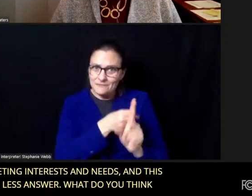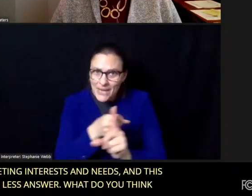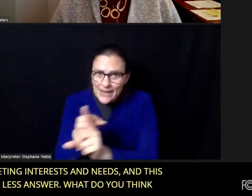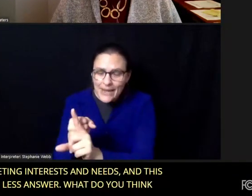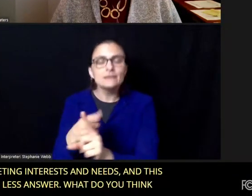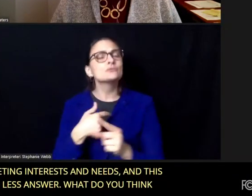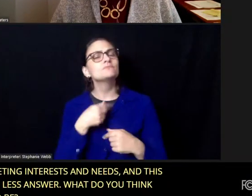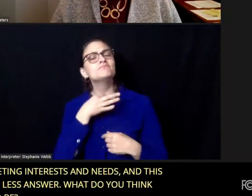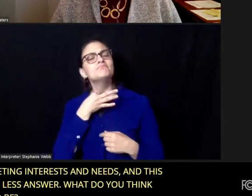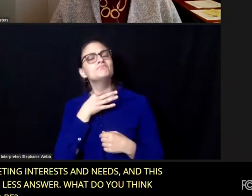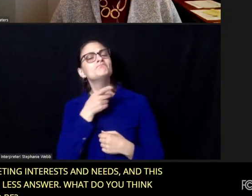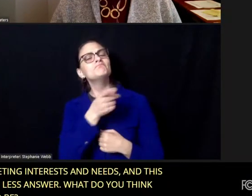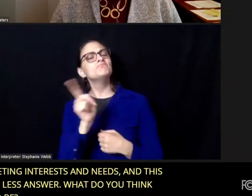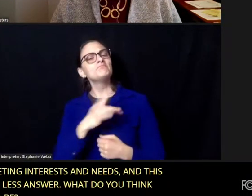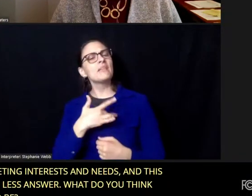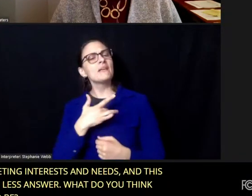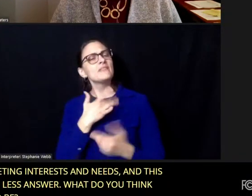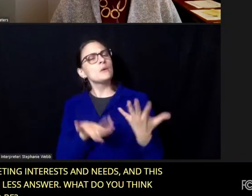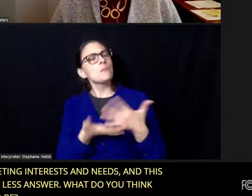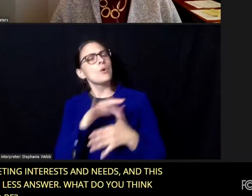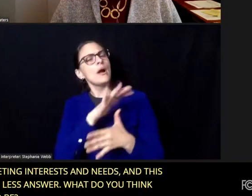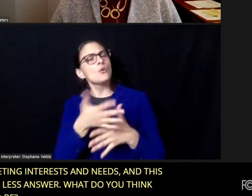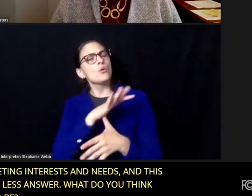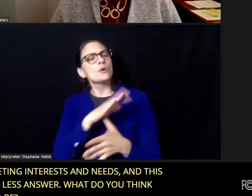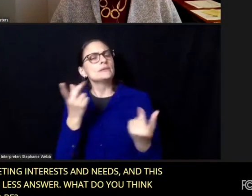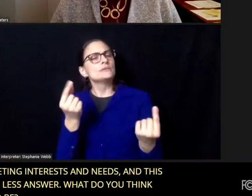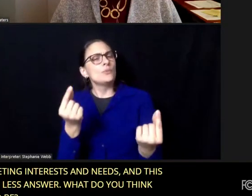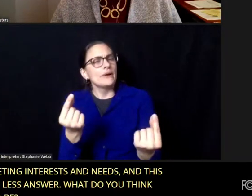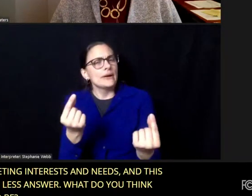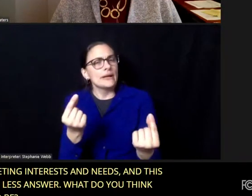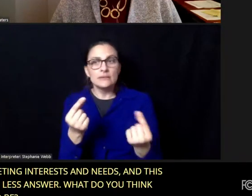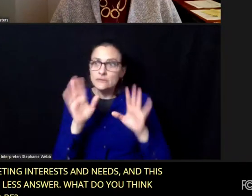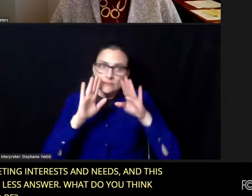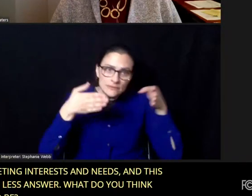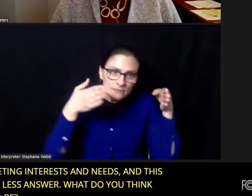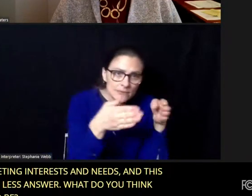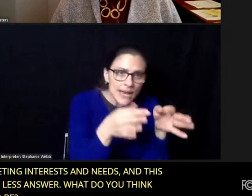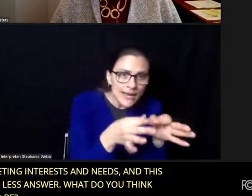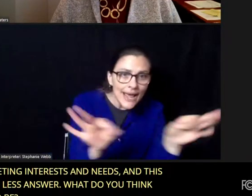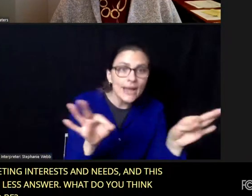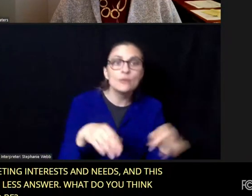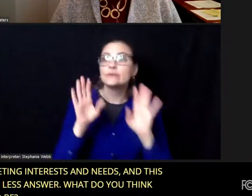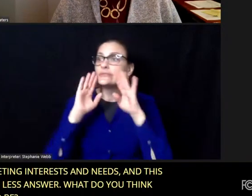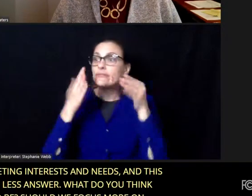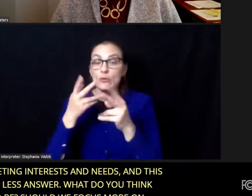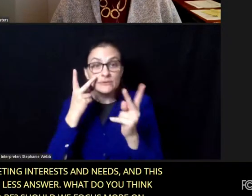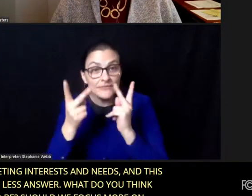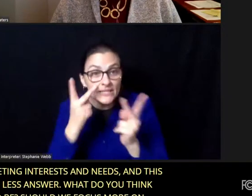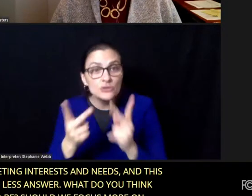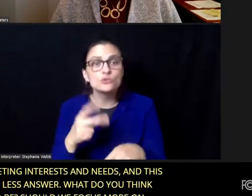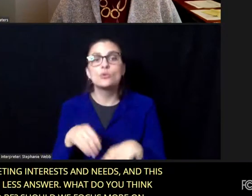on visual? Should we focus on narrowing down what's on the label? What should the priority be?